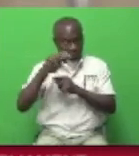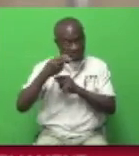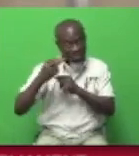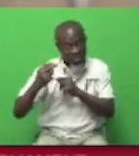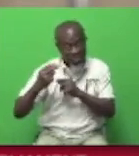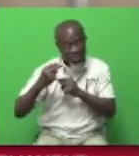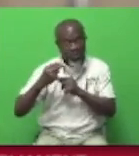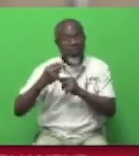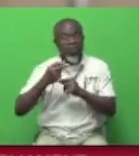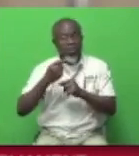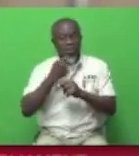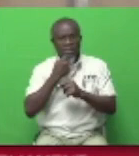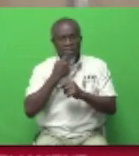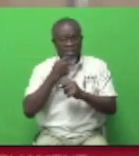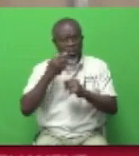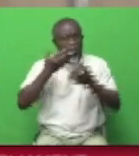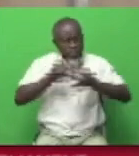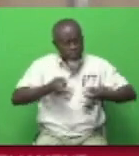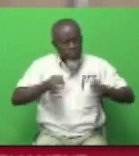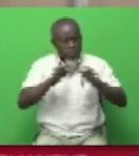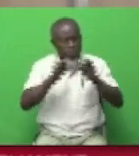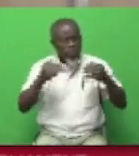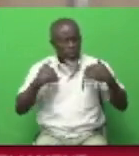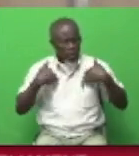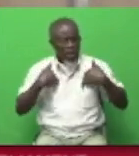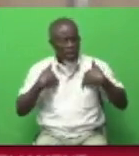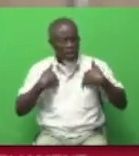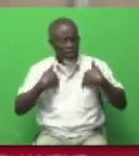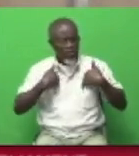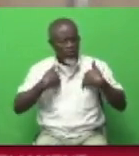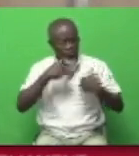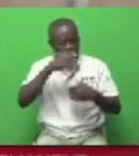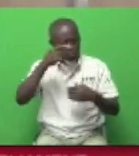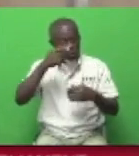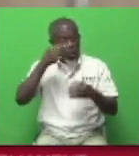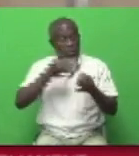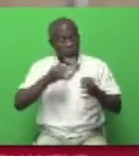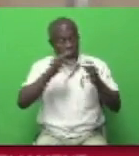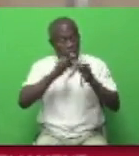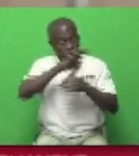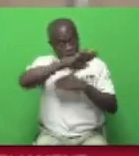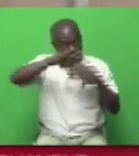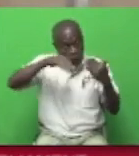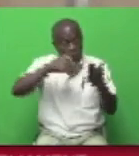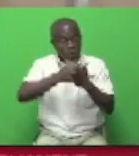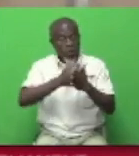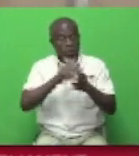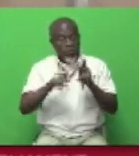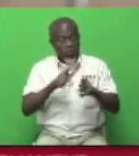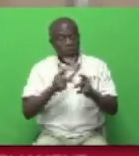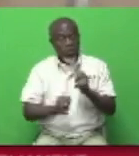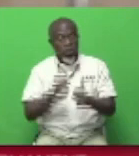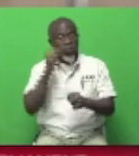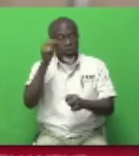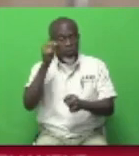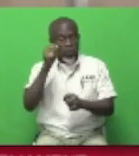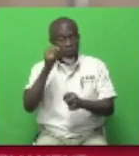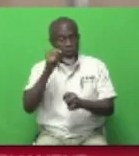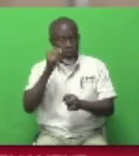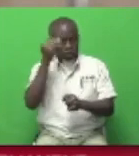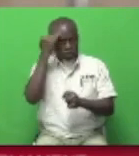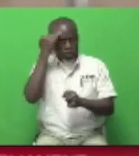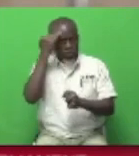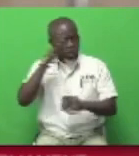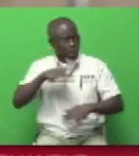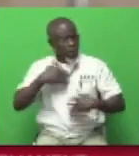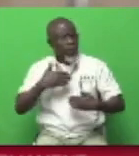her. And of course, it's critical and it's important to every single citizen of this country. And I am pleased, and I know so too is the